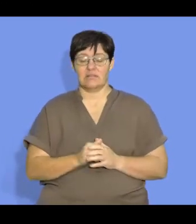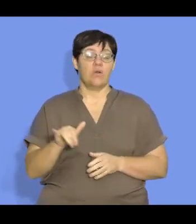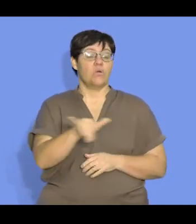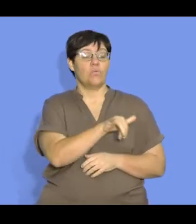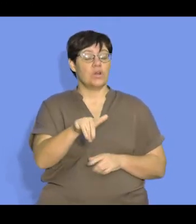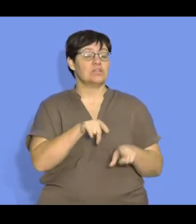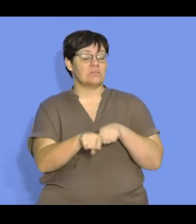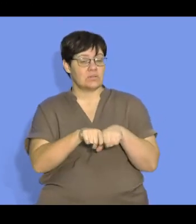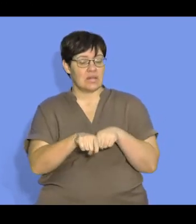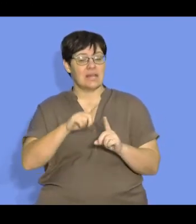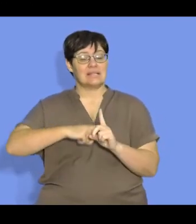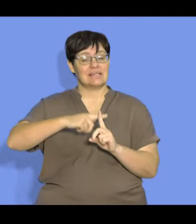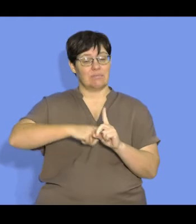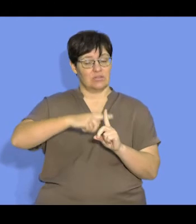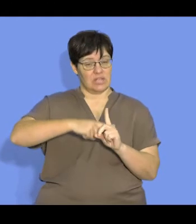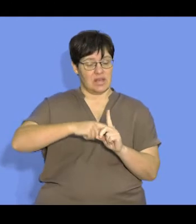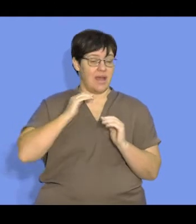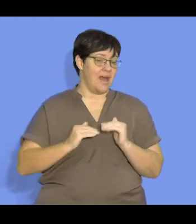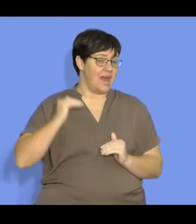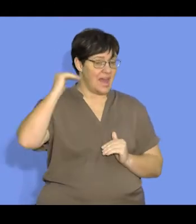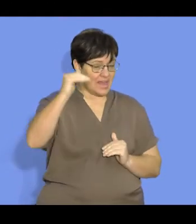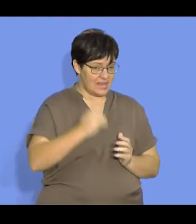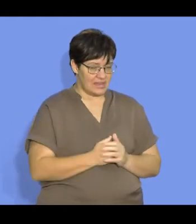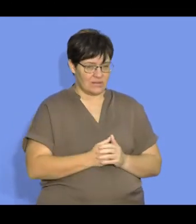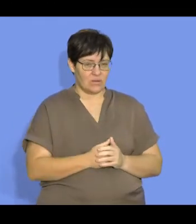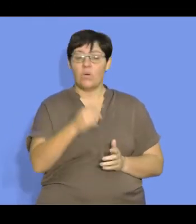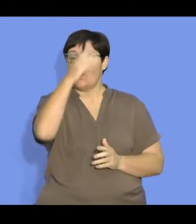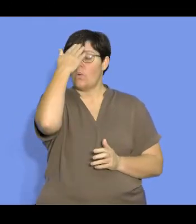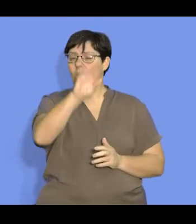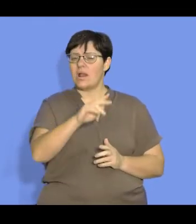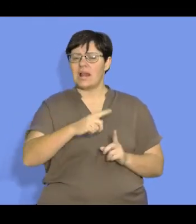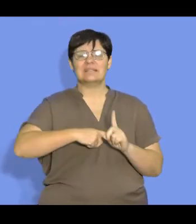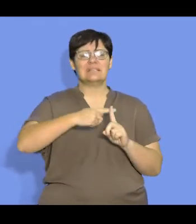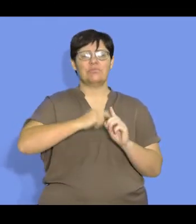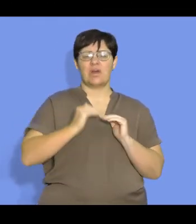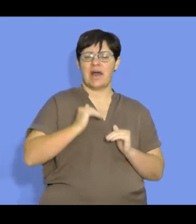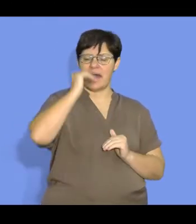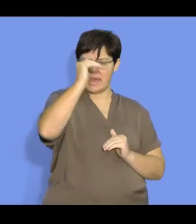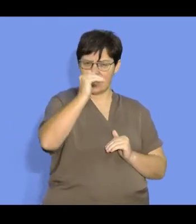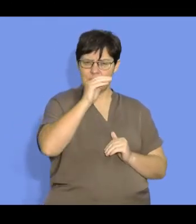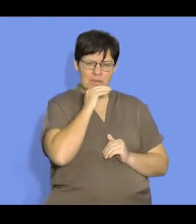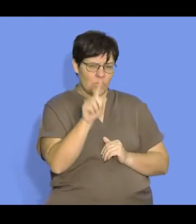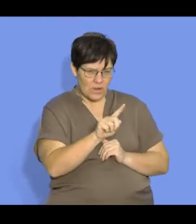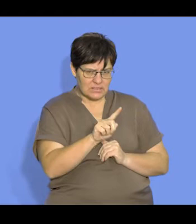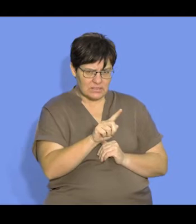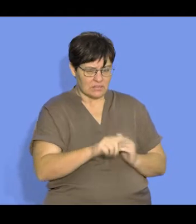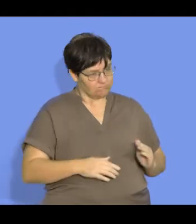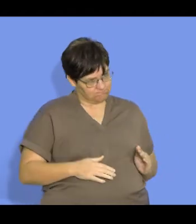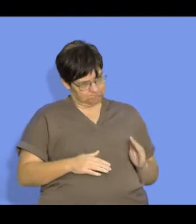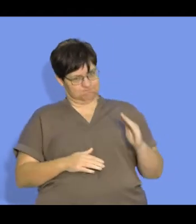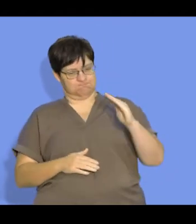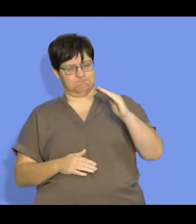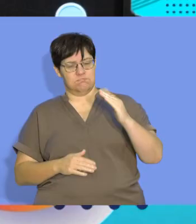in were less. And in which experiment is the temperature the highest? Now we know a